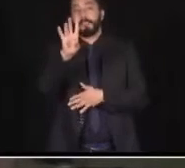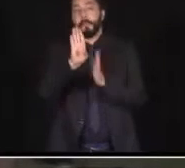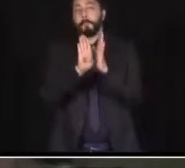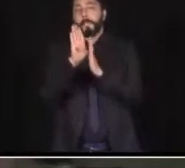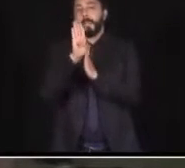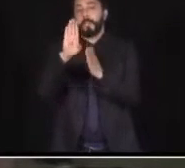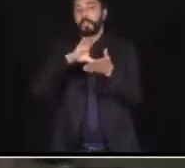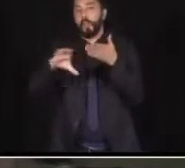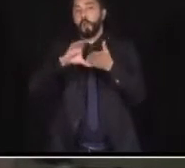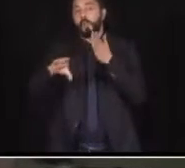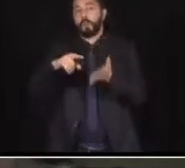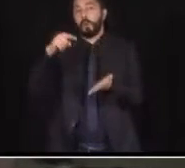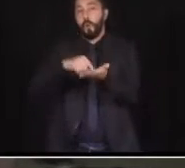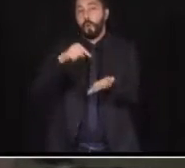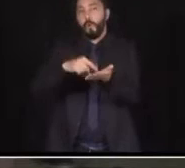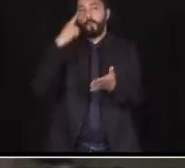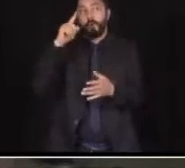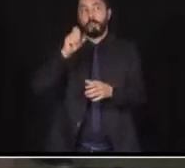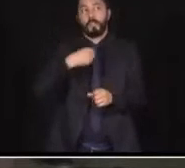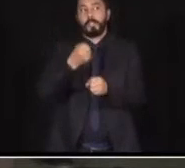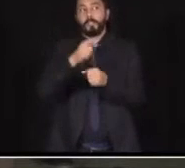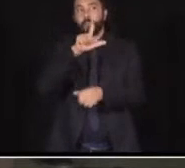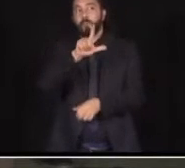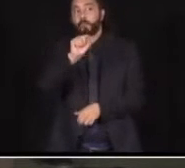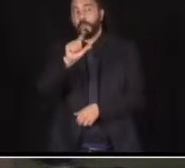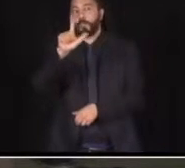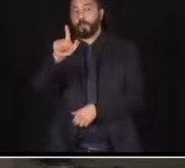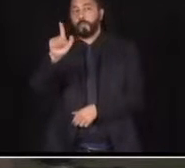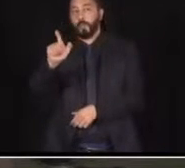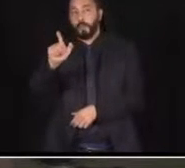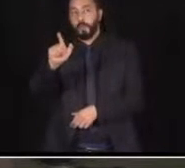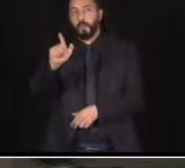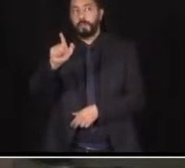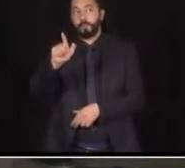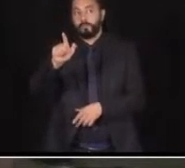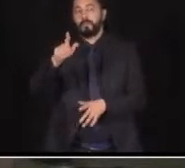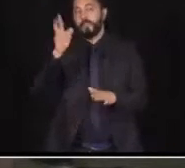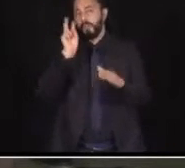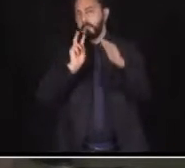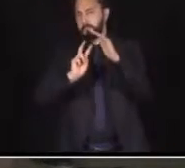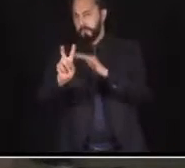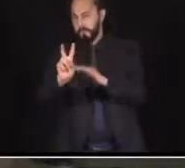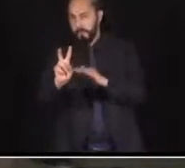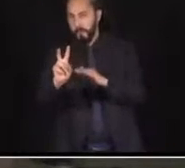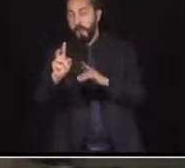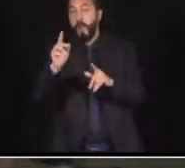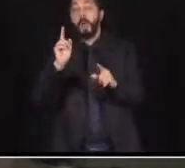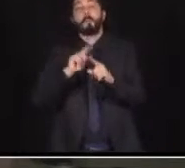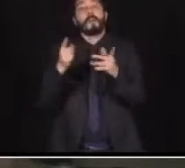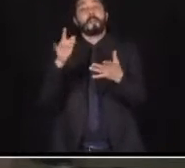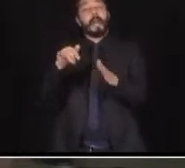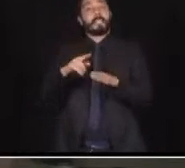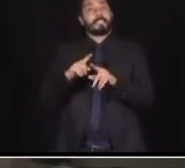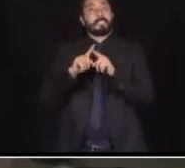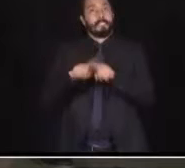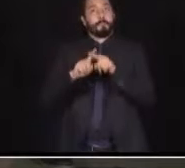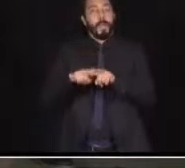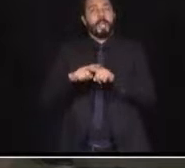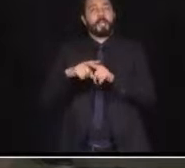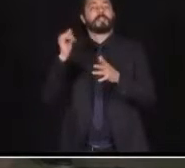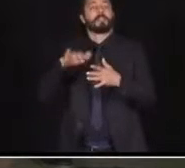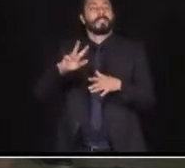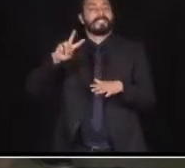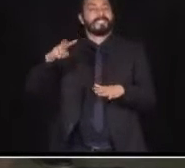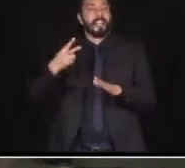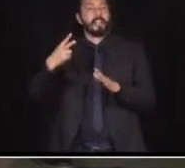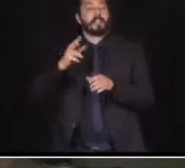that, the economic recovery of Ontario for next year at least really hinges on how hard this second wave will hit.